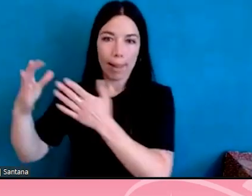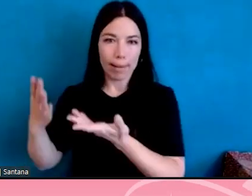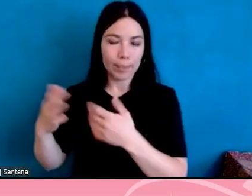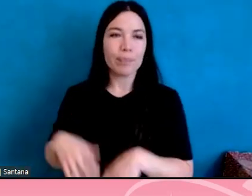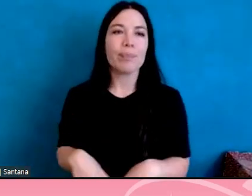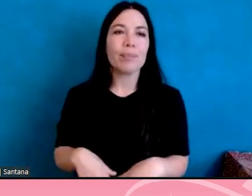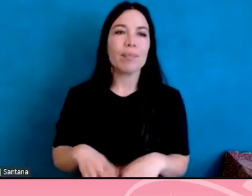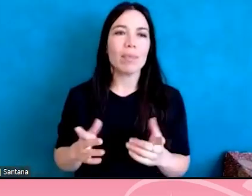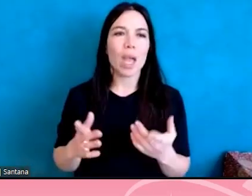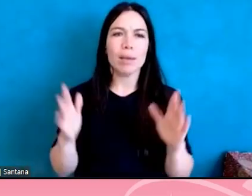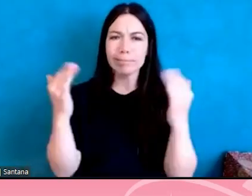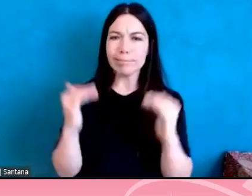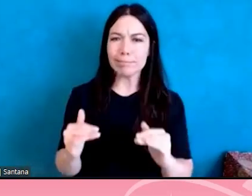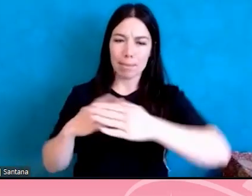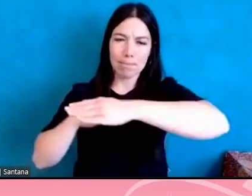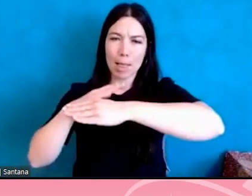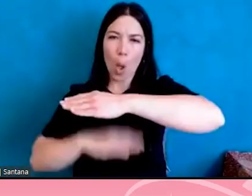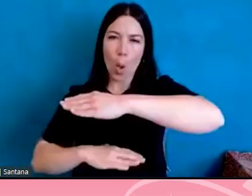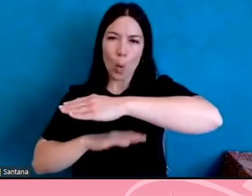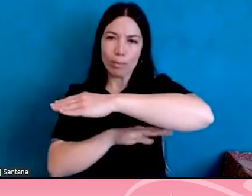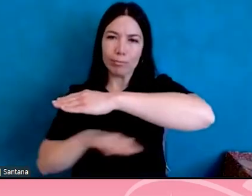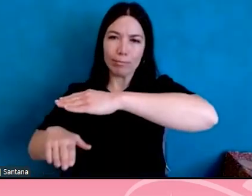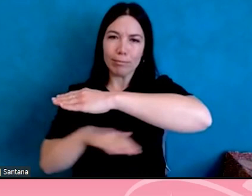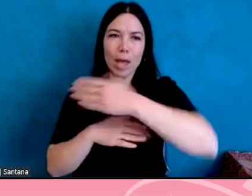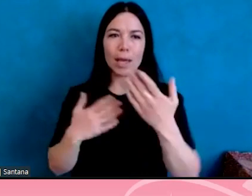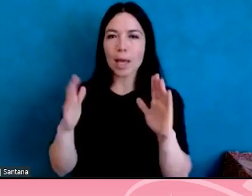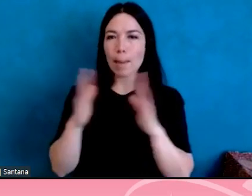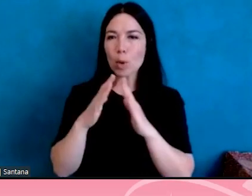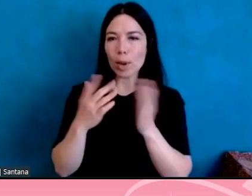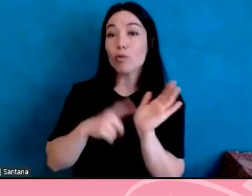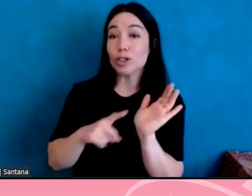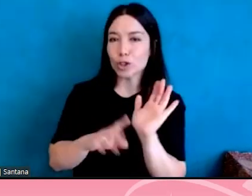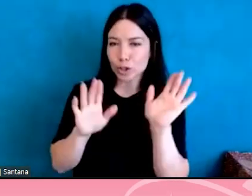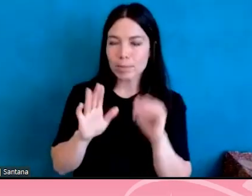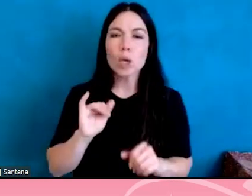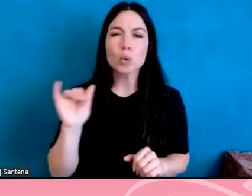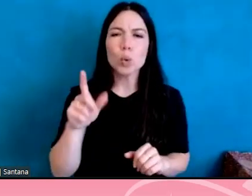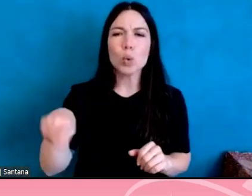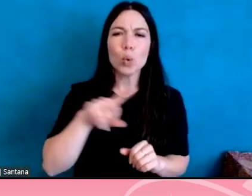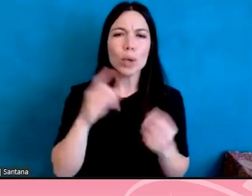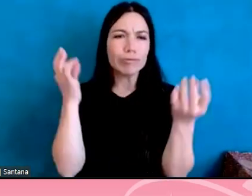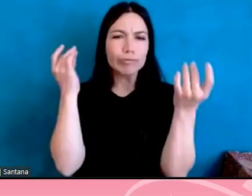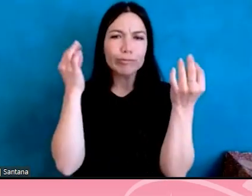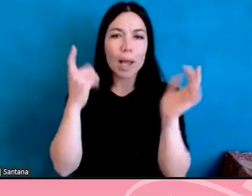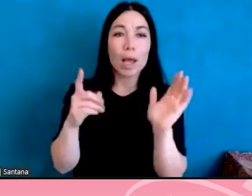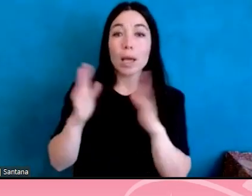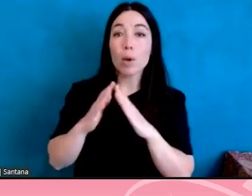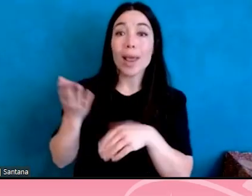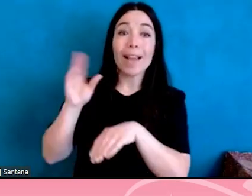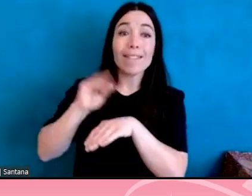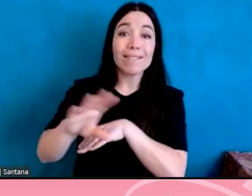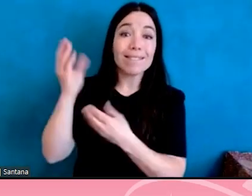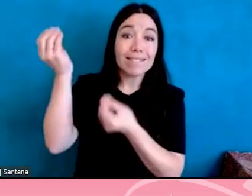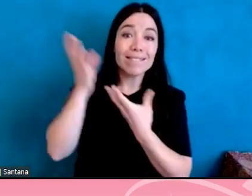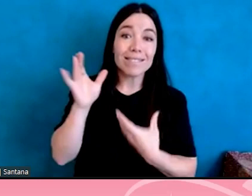just below that level. You also could think about community-informed research, where we're talking to the people in the community